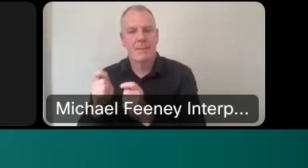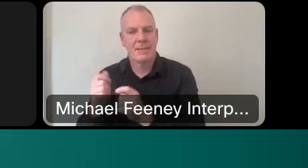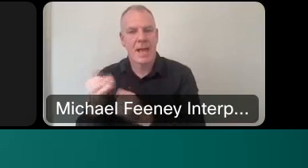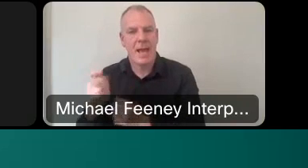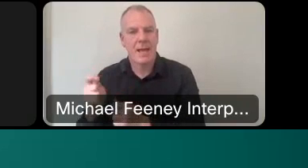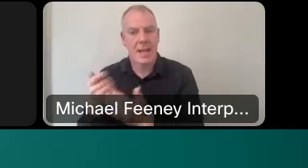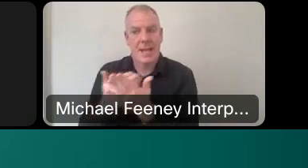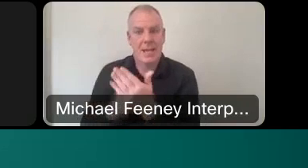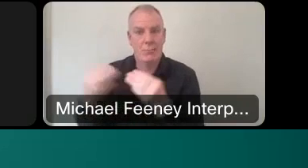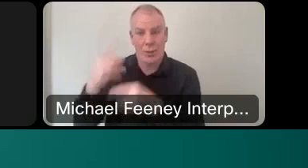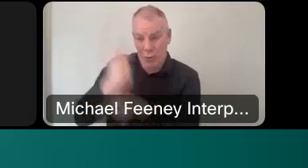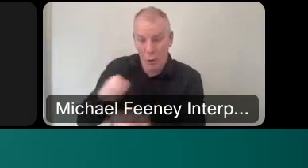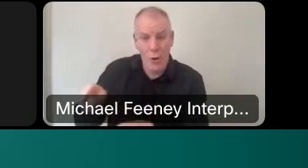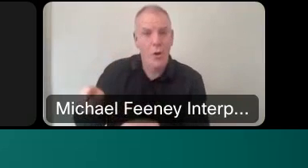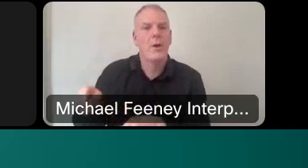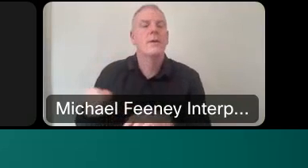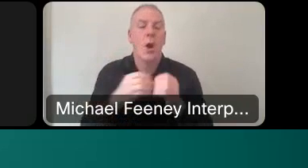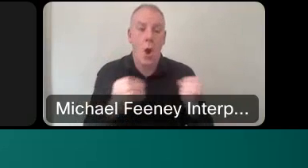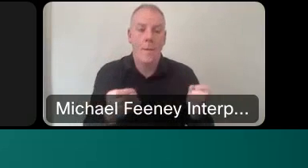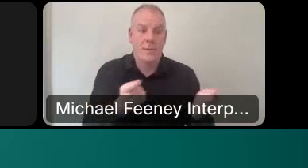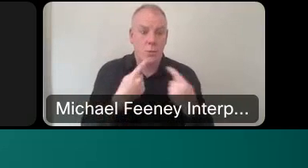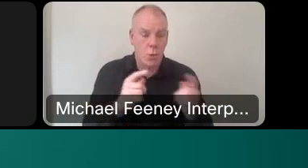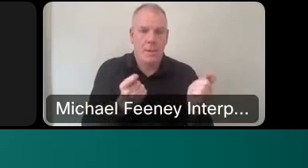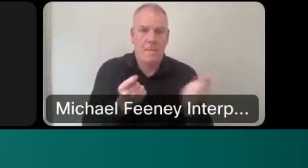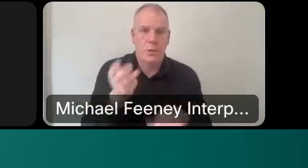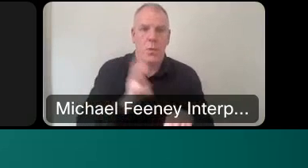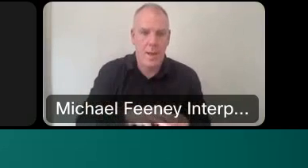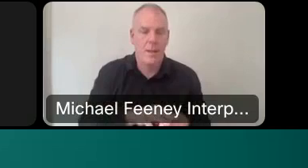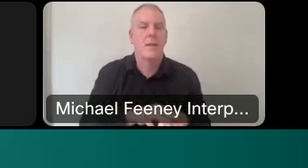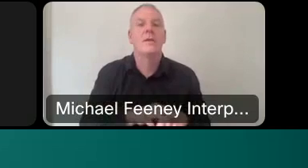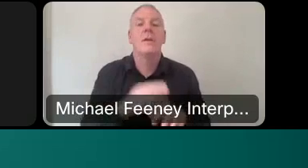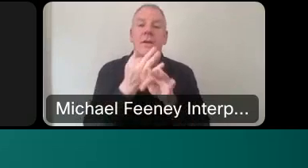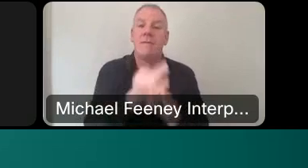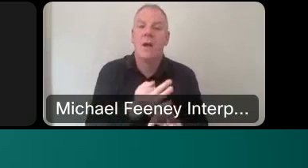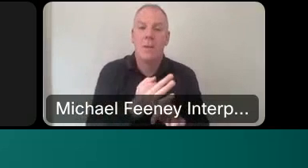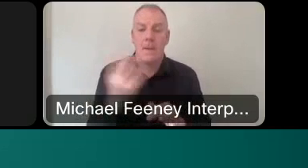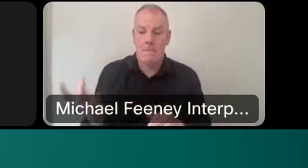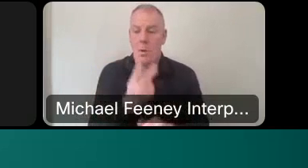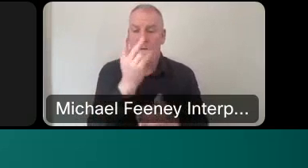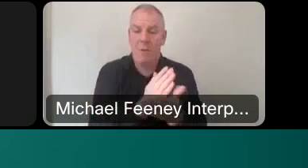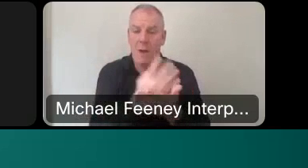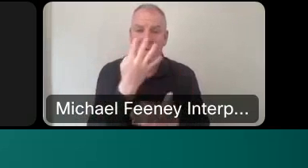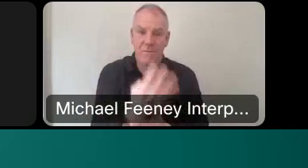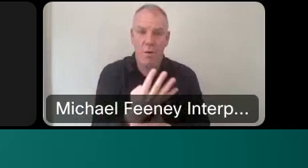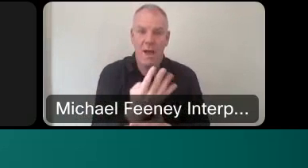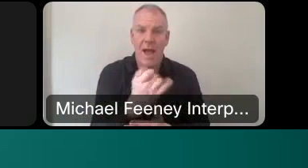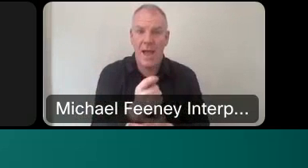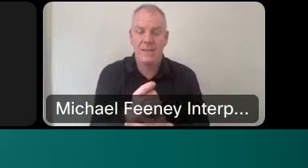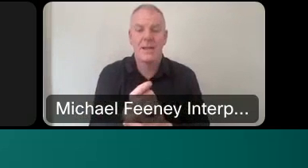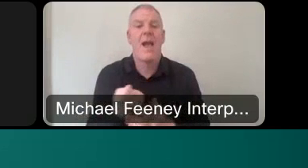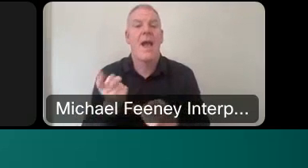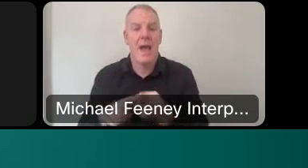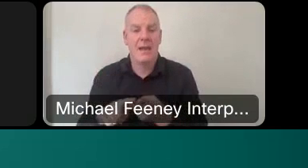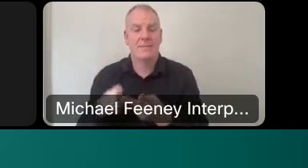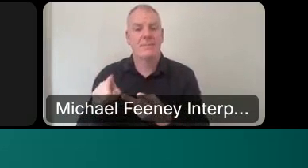do apply when open disclosure is managed within the provisions of both Part 4 of the Act and Patient Safety Act, but there will be